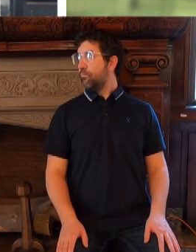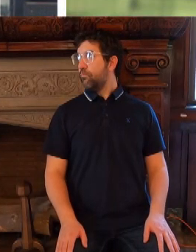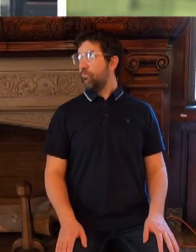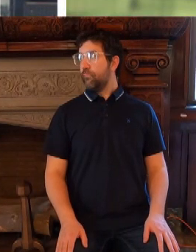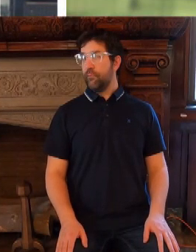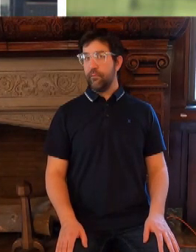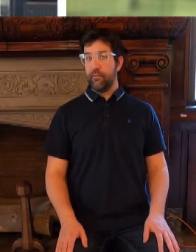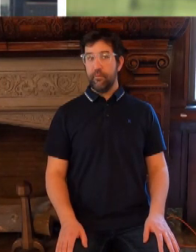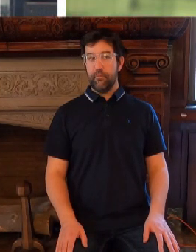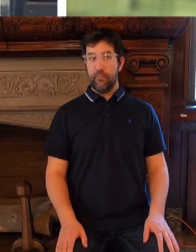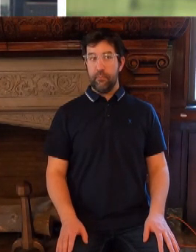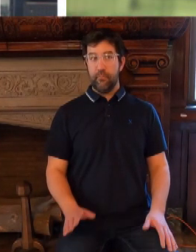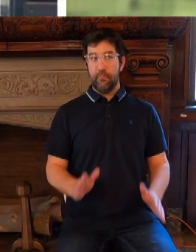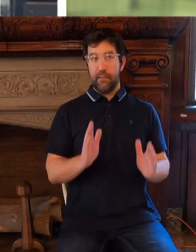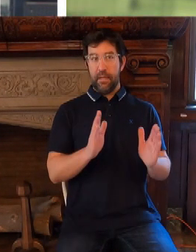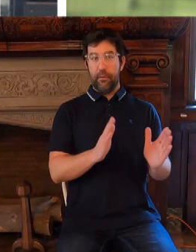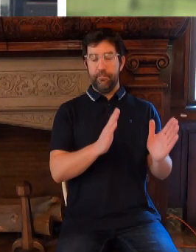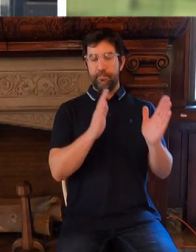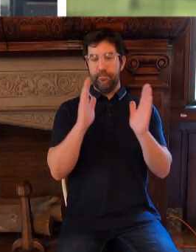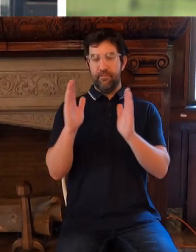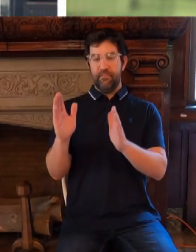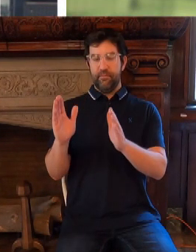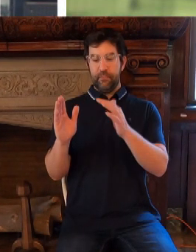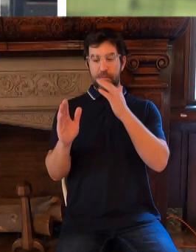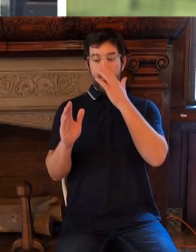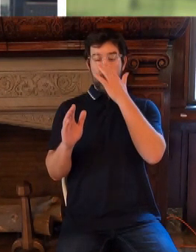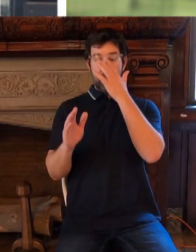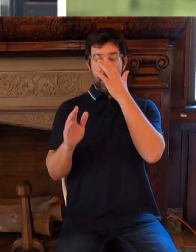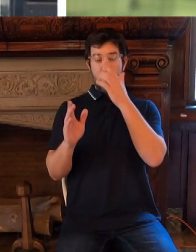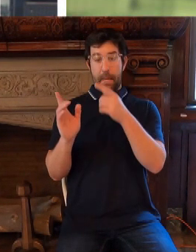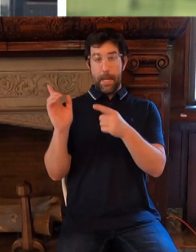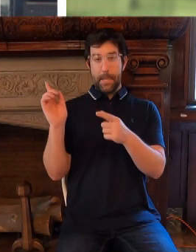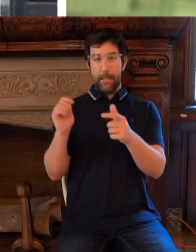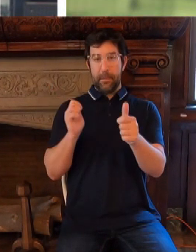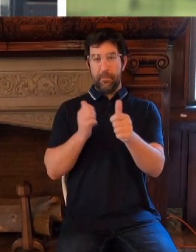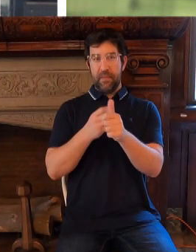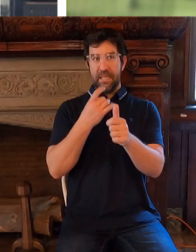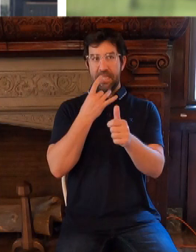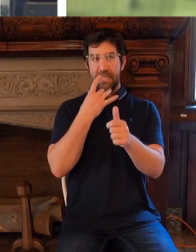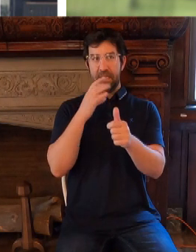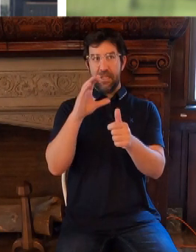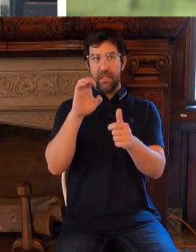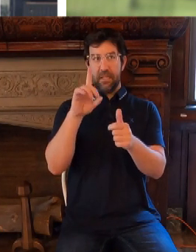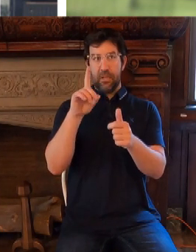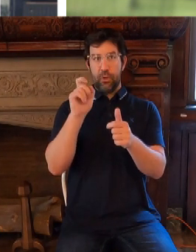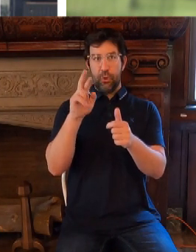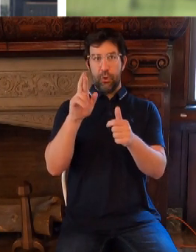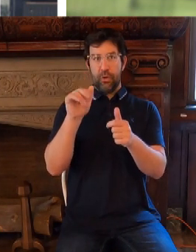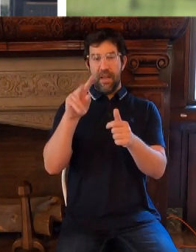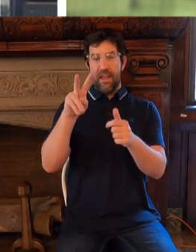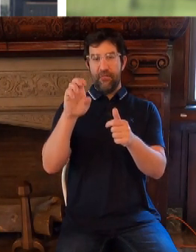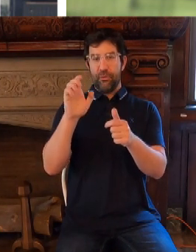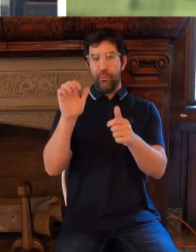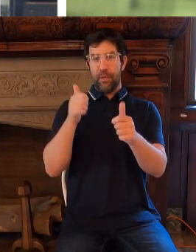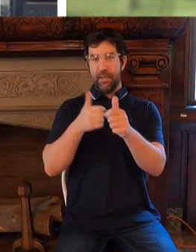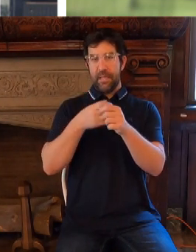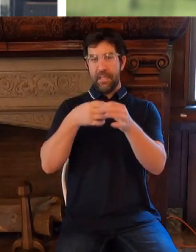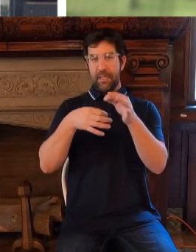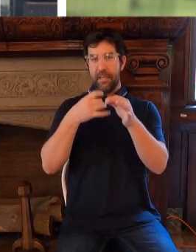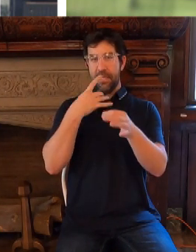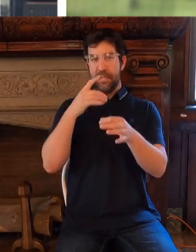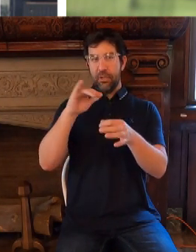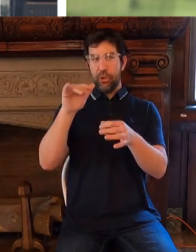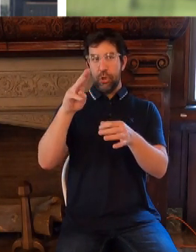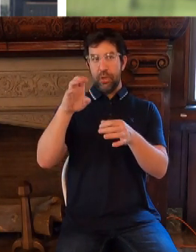So again, moving east through the project, we're going to update this, the signal at Cedar Avenue and the other one at